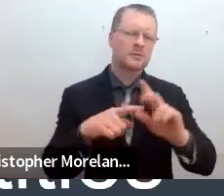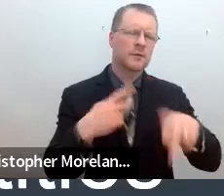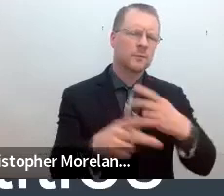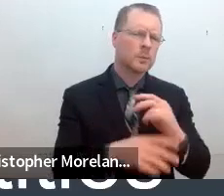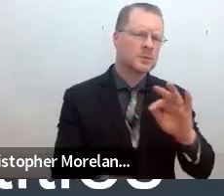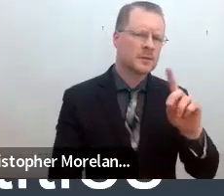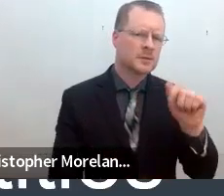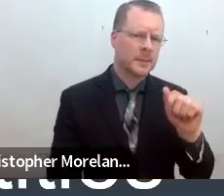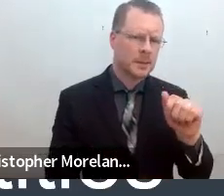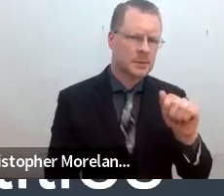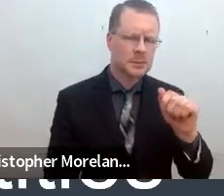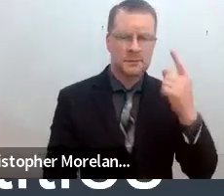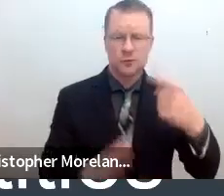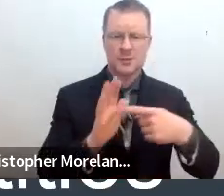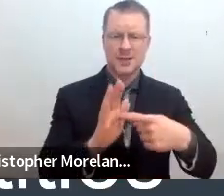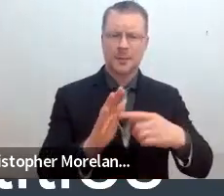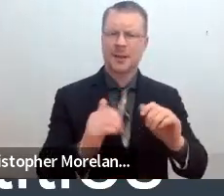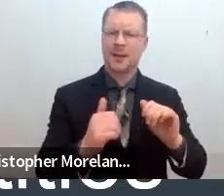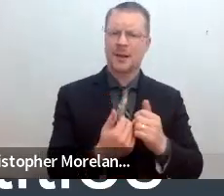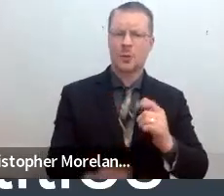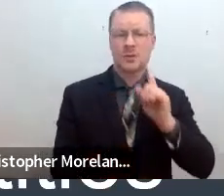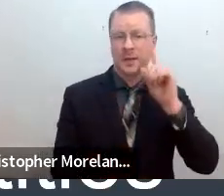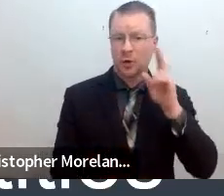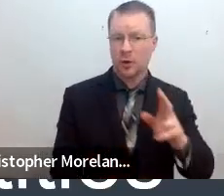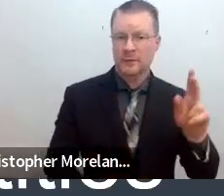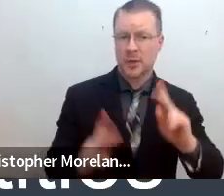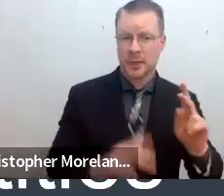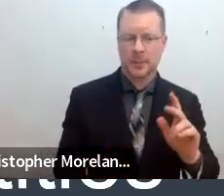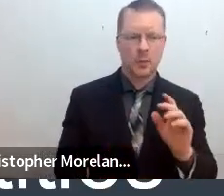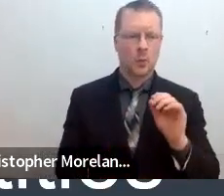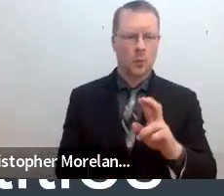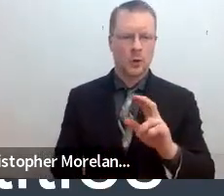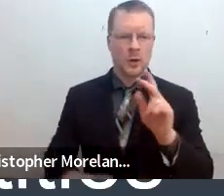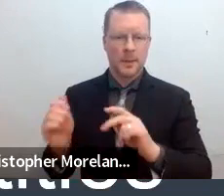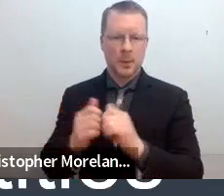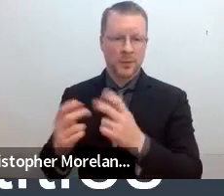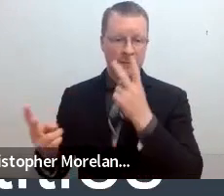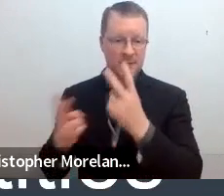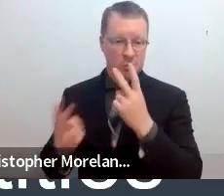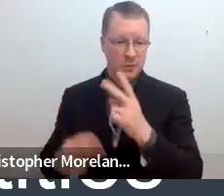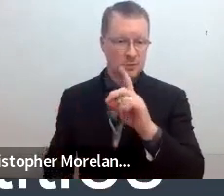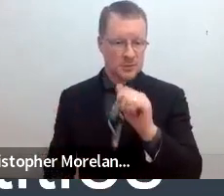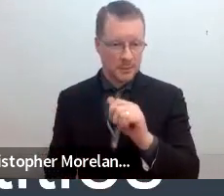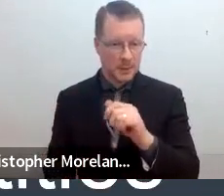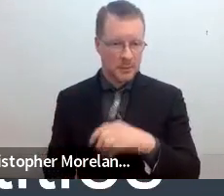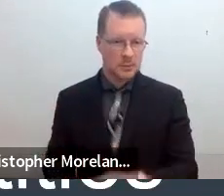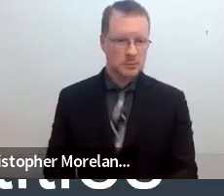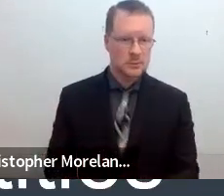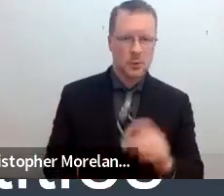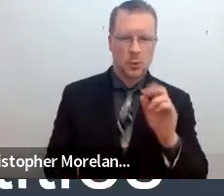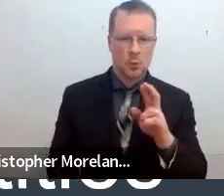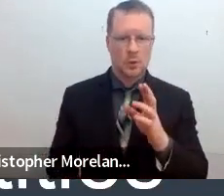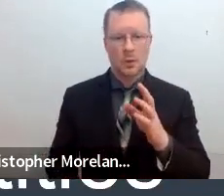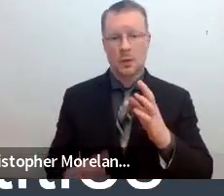And not only do we need to talk about the different forms of disability, so for example, how a deaf or hard of hearing person or a person